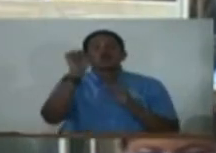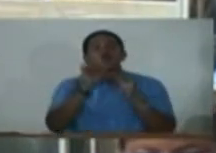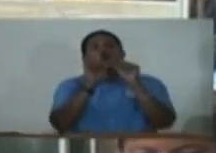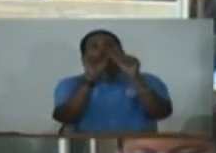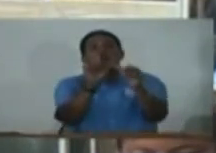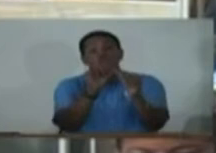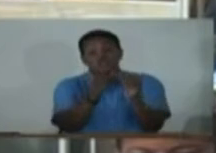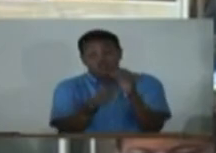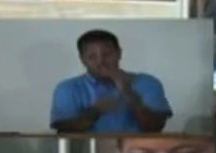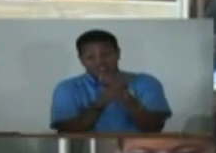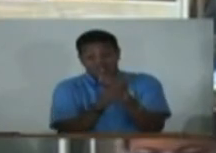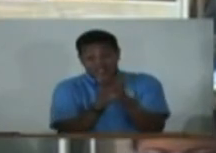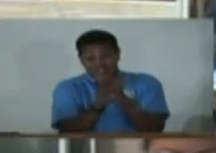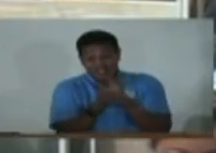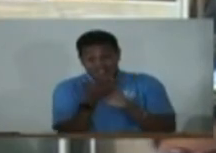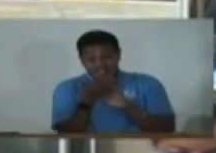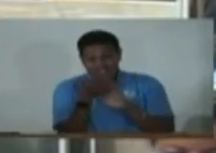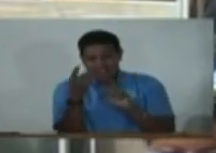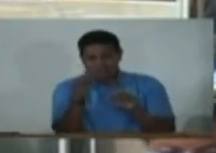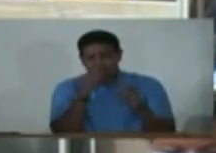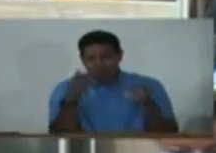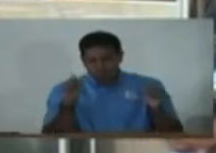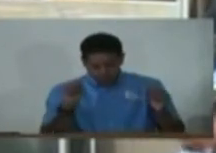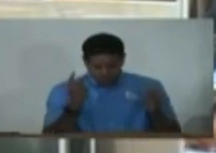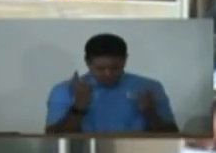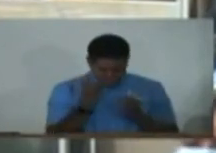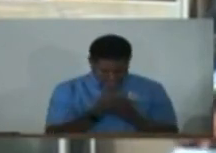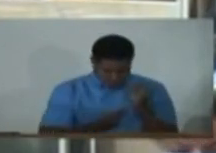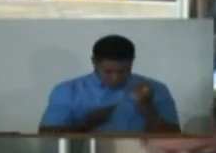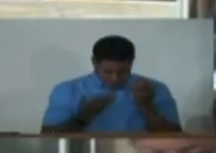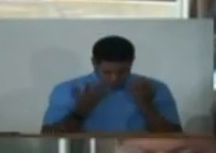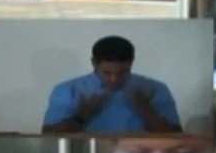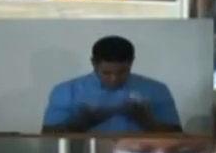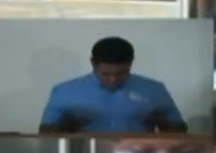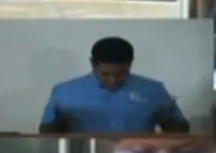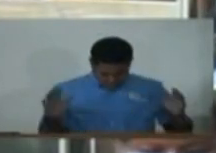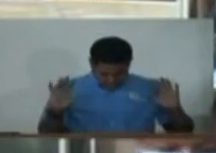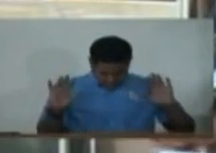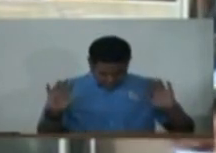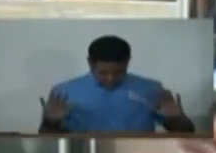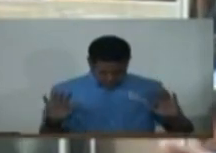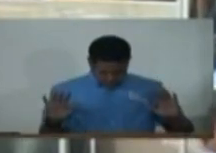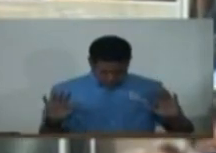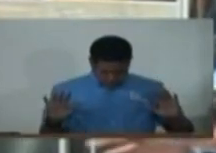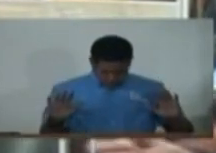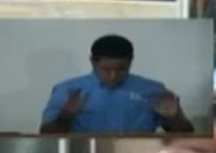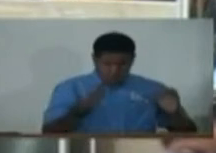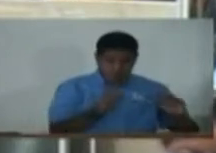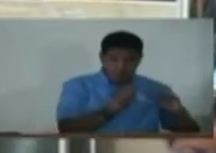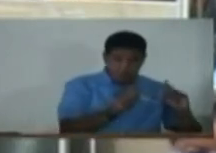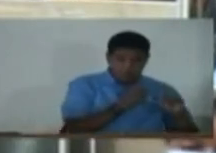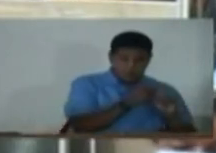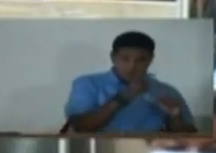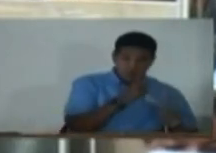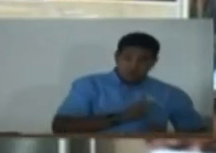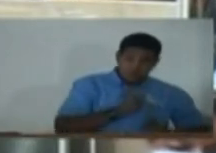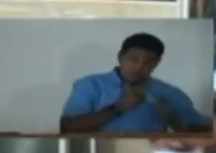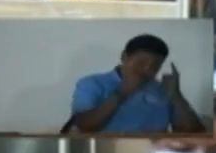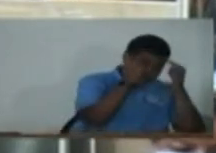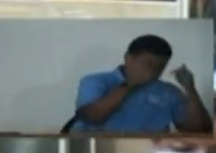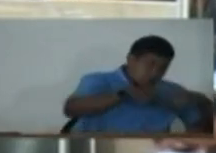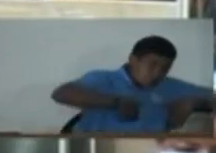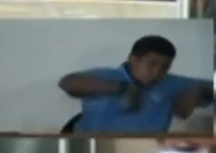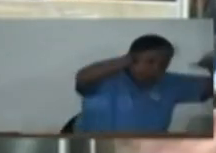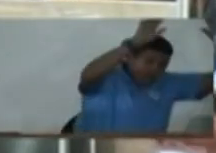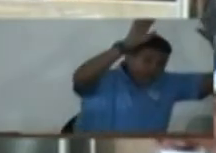Madam Speaker, to try to do both things, to allow the people who want to live, and the